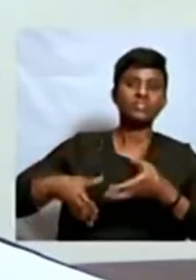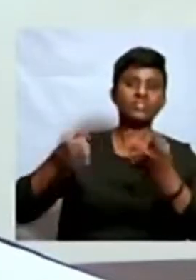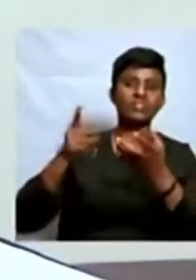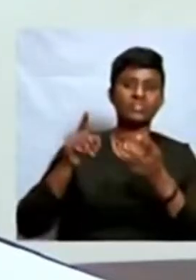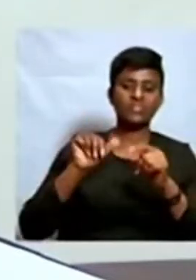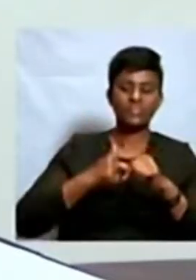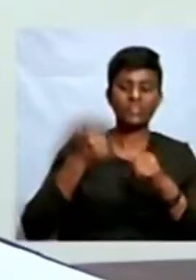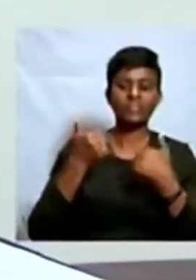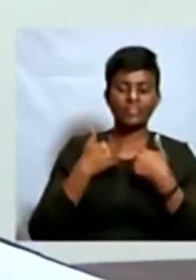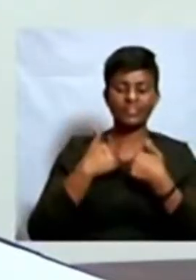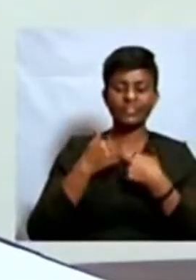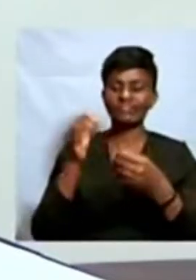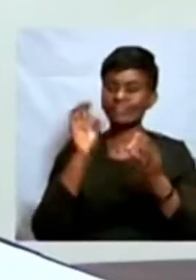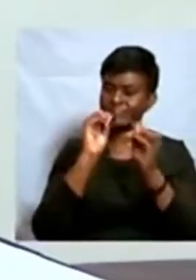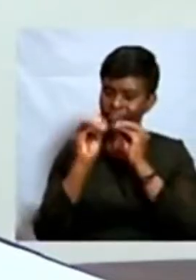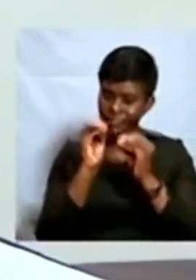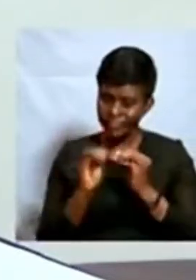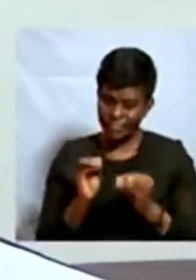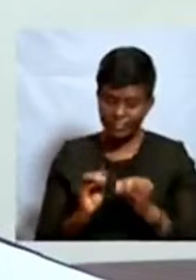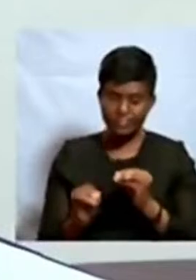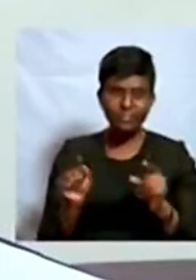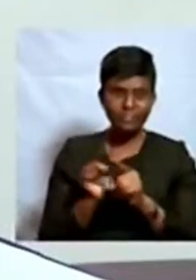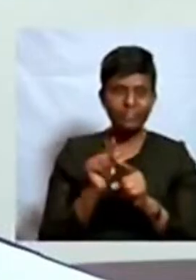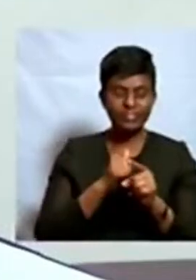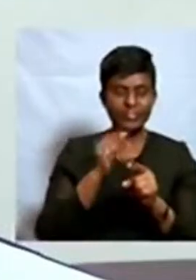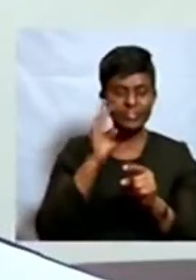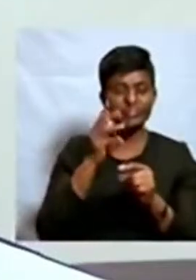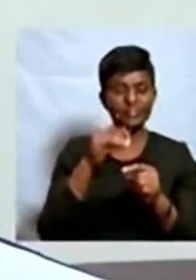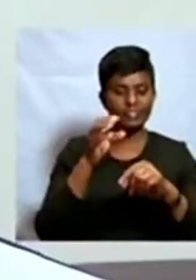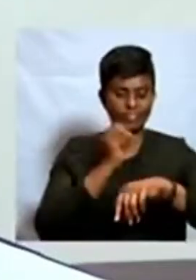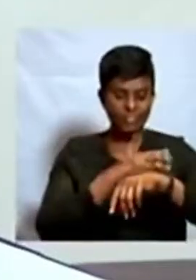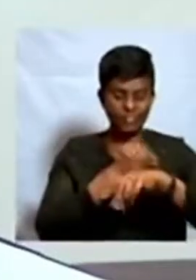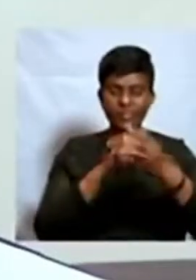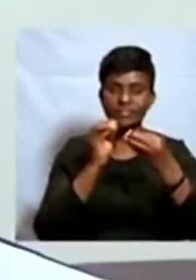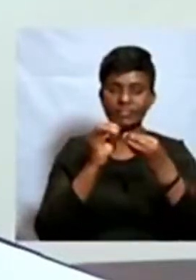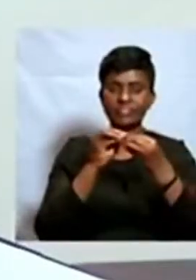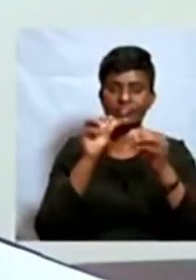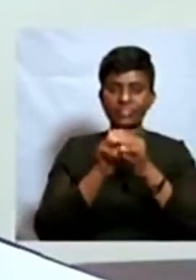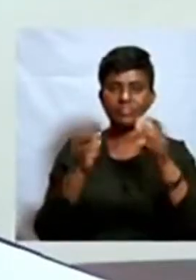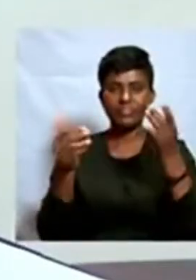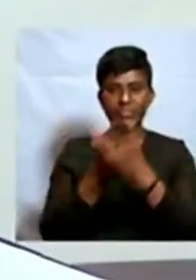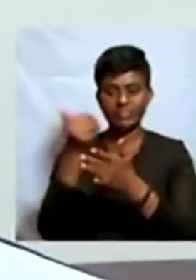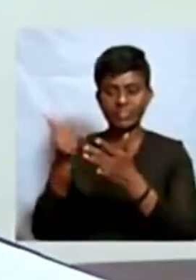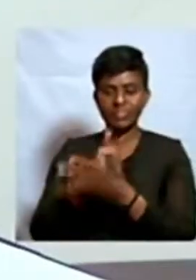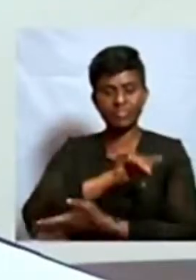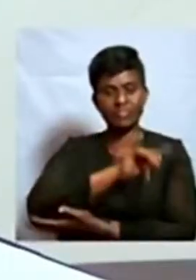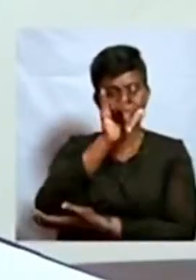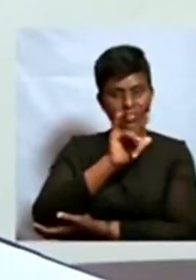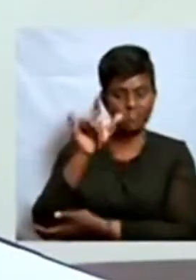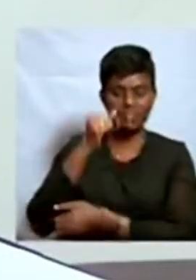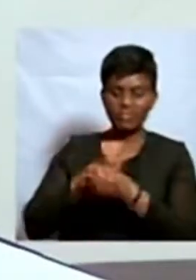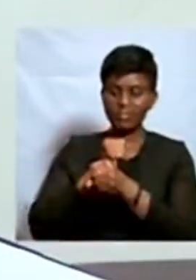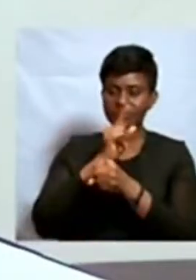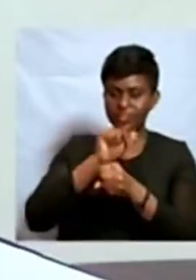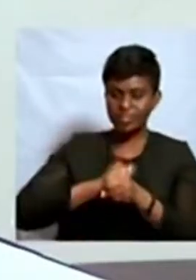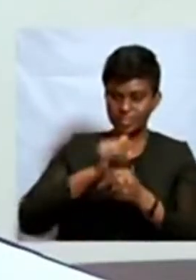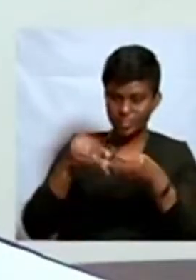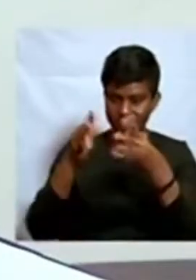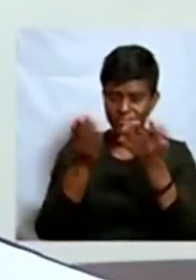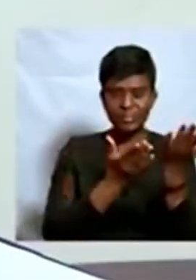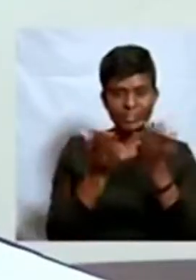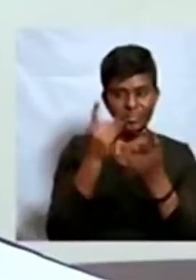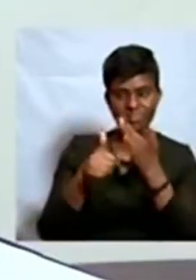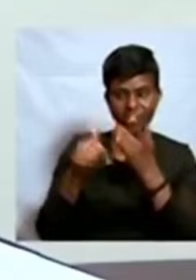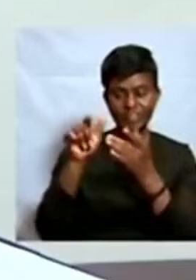And we are resourcing it, and we are going to be investing into newer planes to make sure that we give you the service